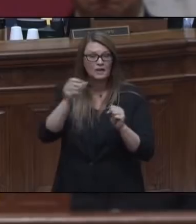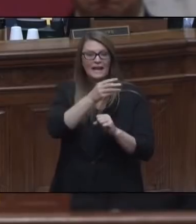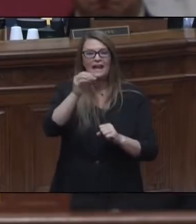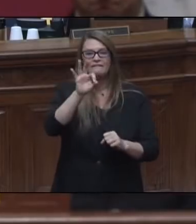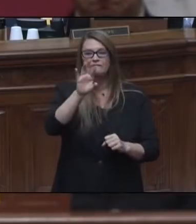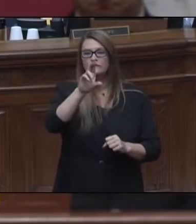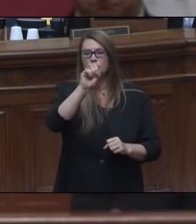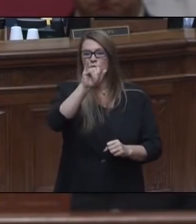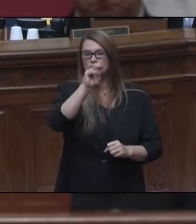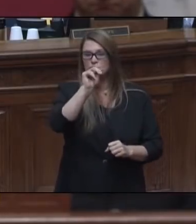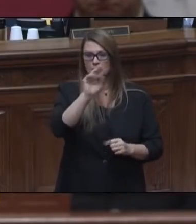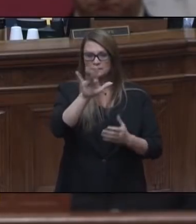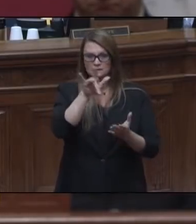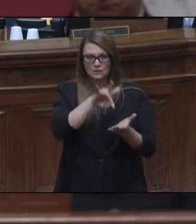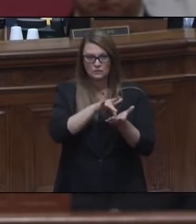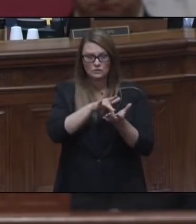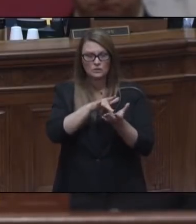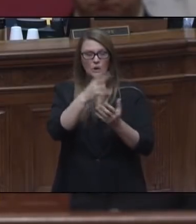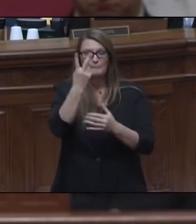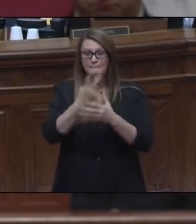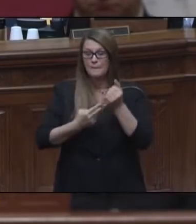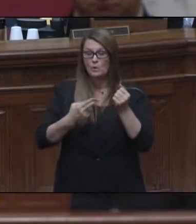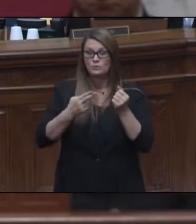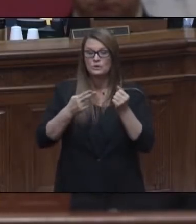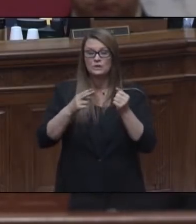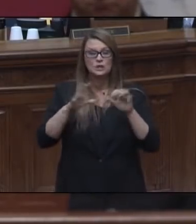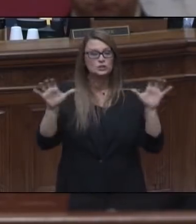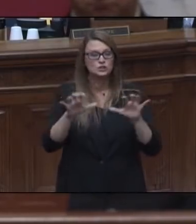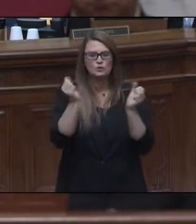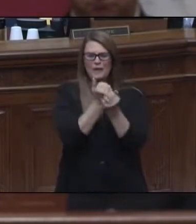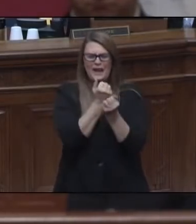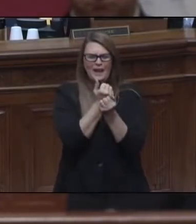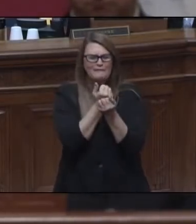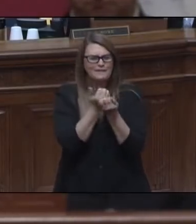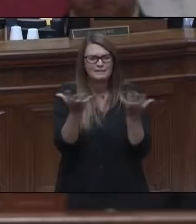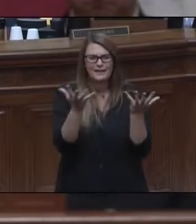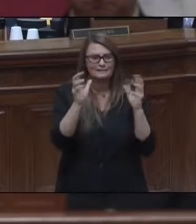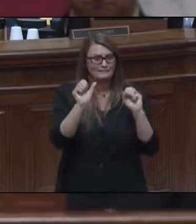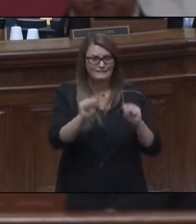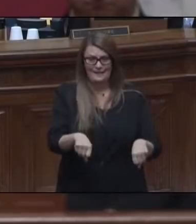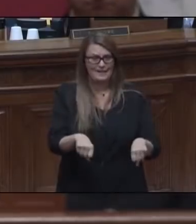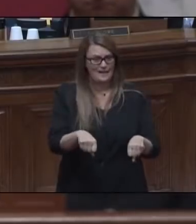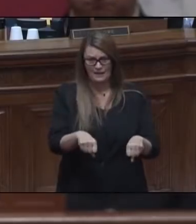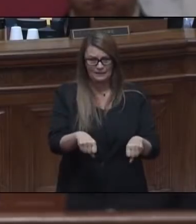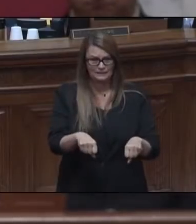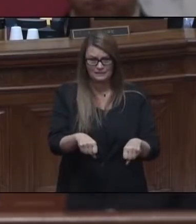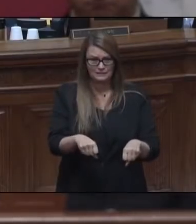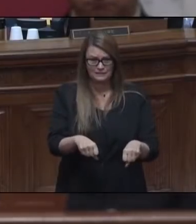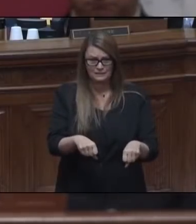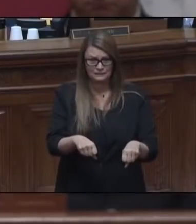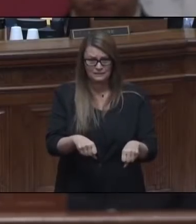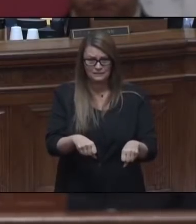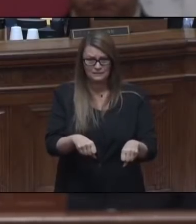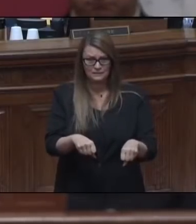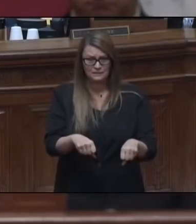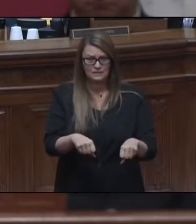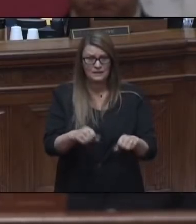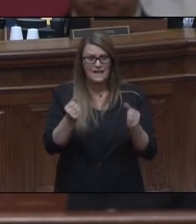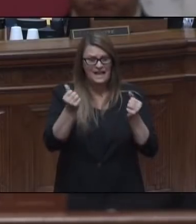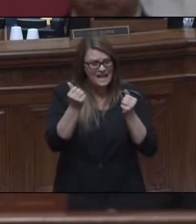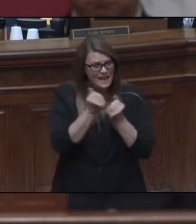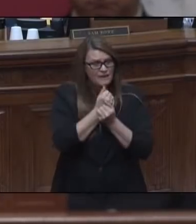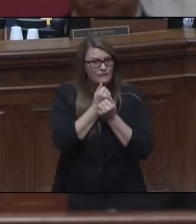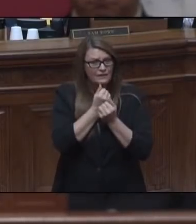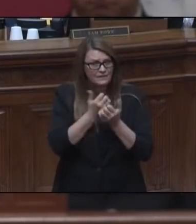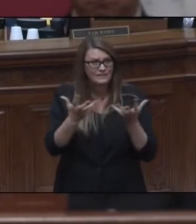Center to do everything in their power. I don't know exactly what all they can do, but to do